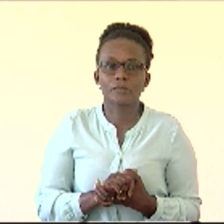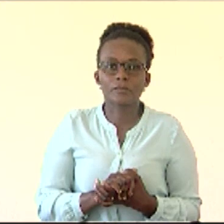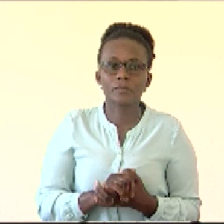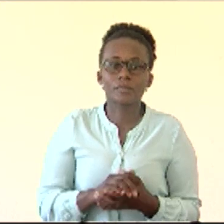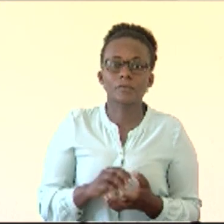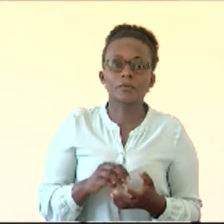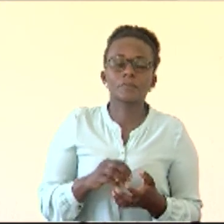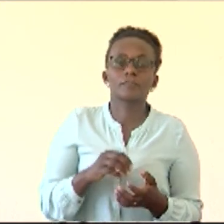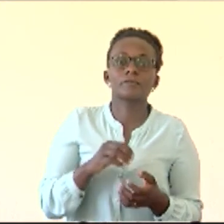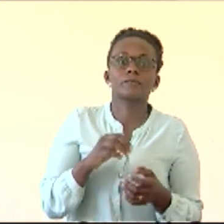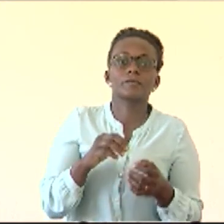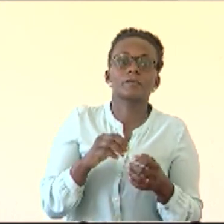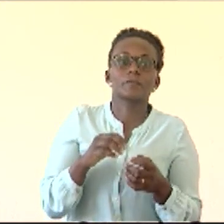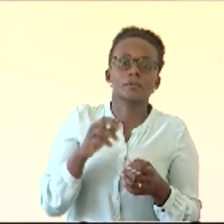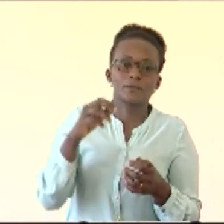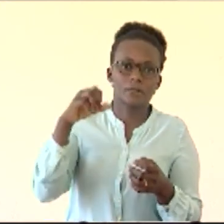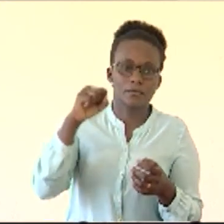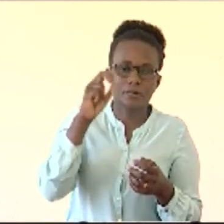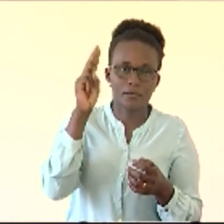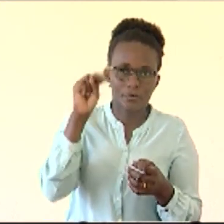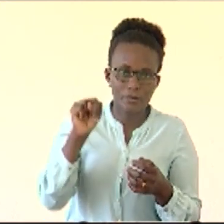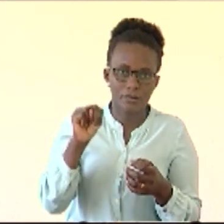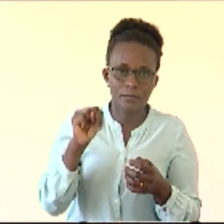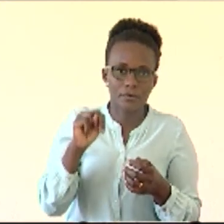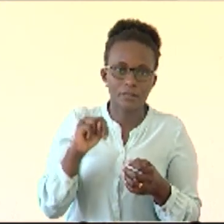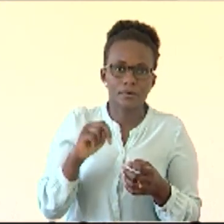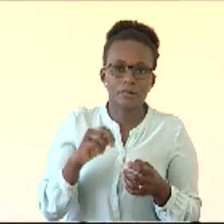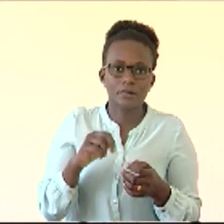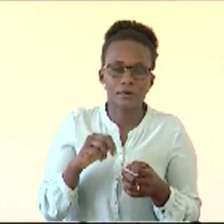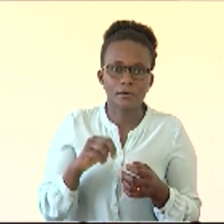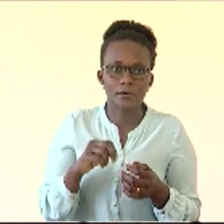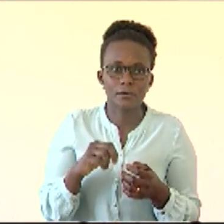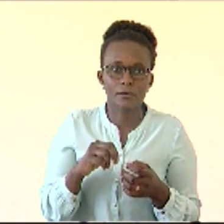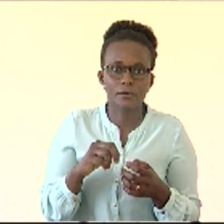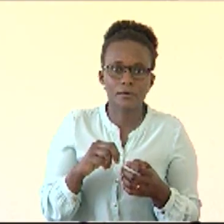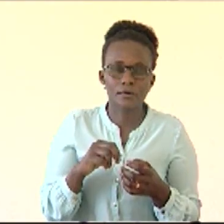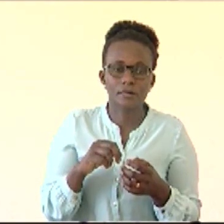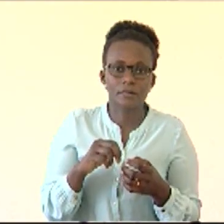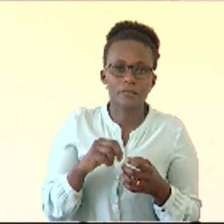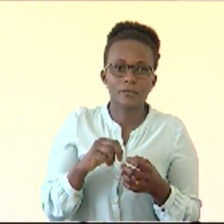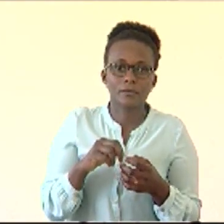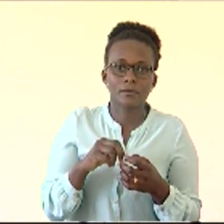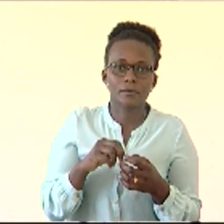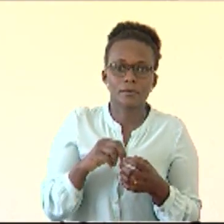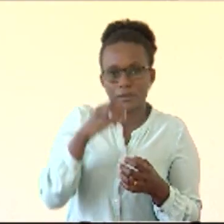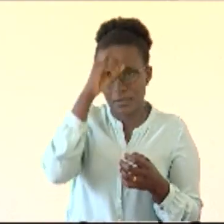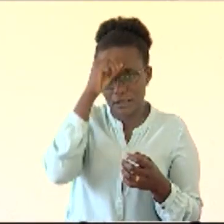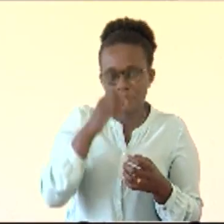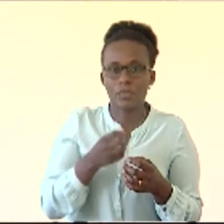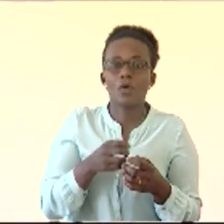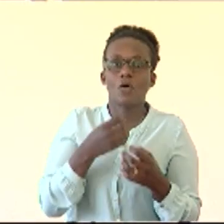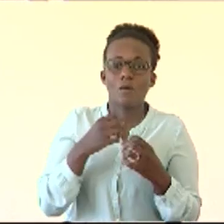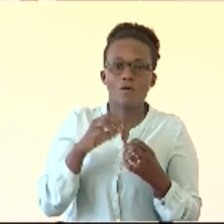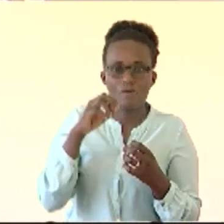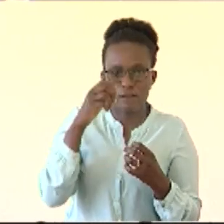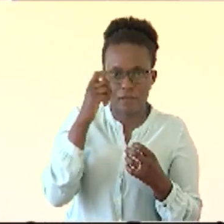tin metal. It is a solid form. Remember the concept that we talked about of the nature